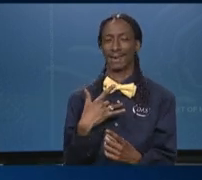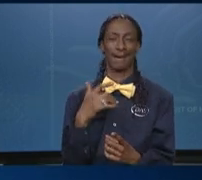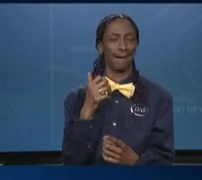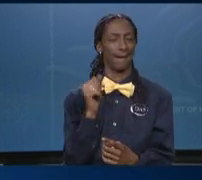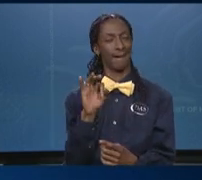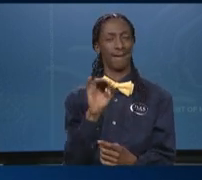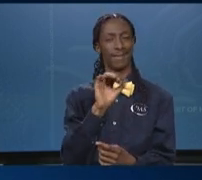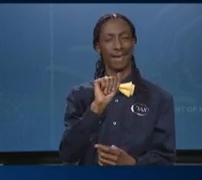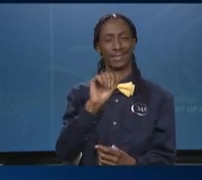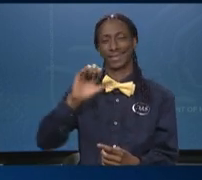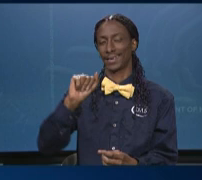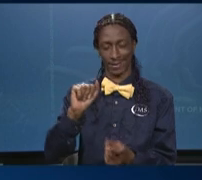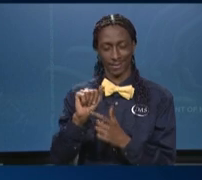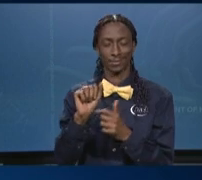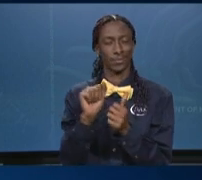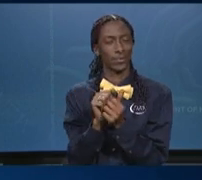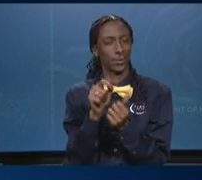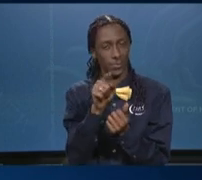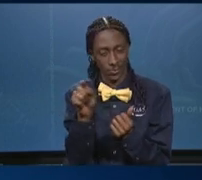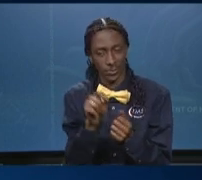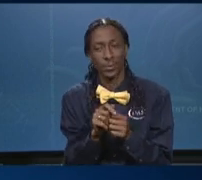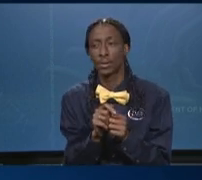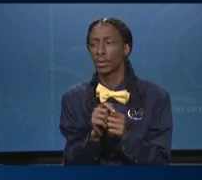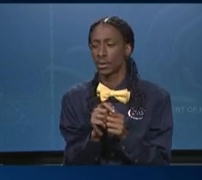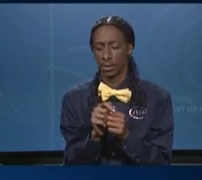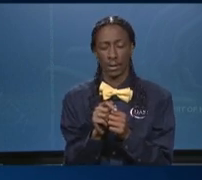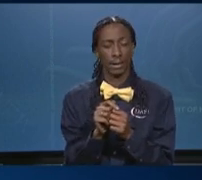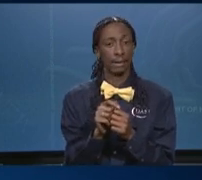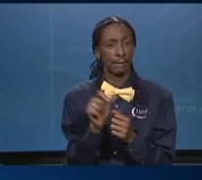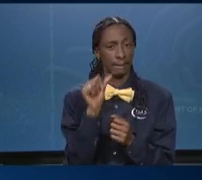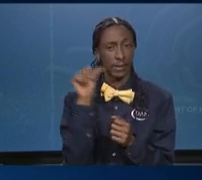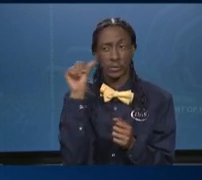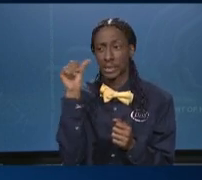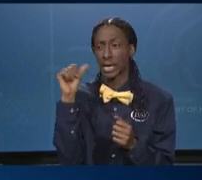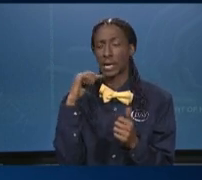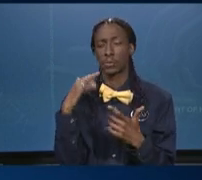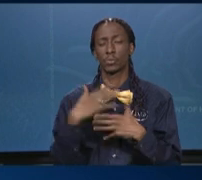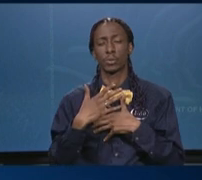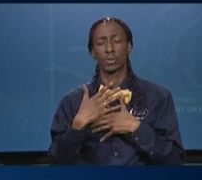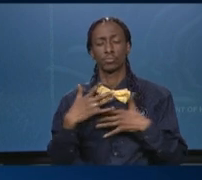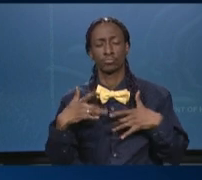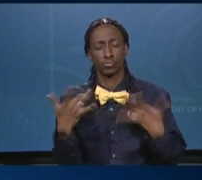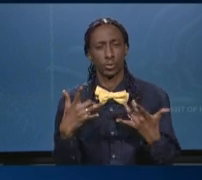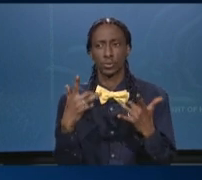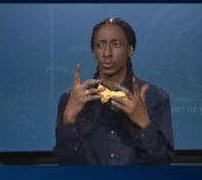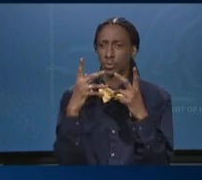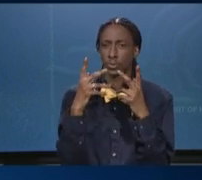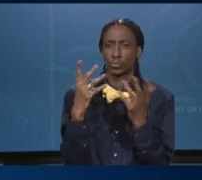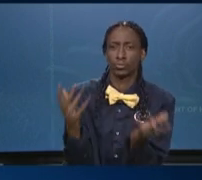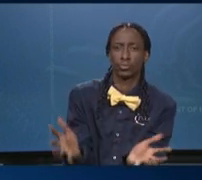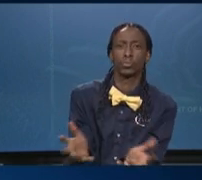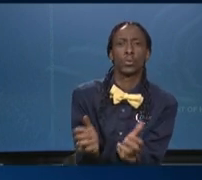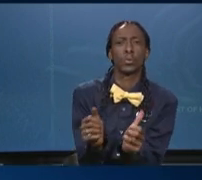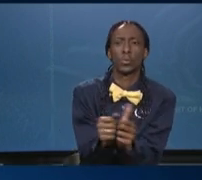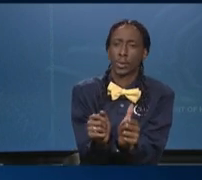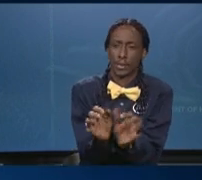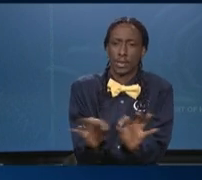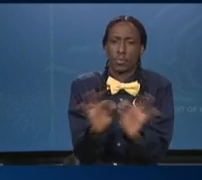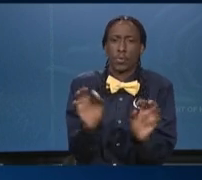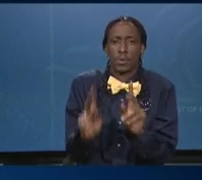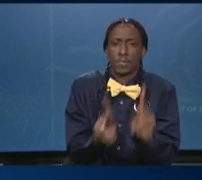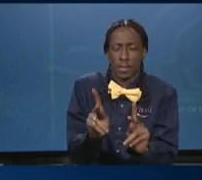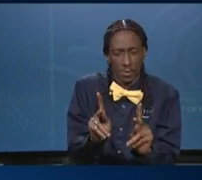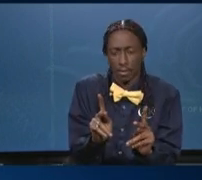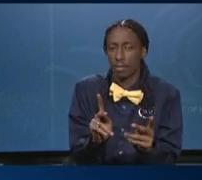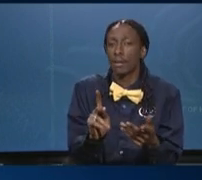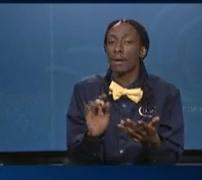you. We're pleased yesterday to have conversations with some of the key architects of the Affordable Care Act, including our CMS